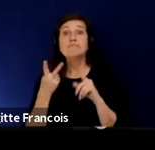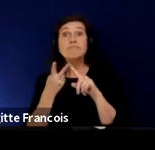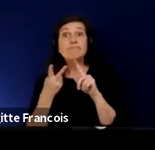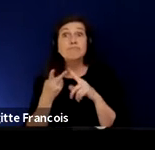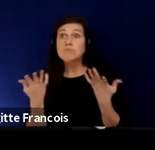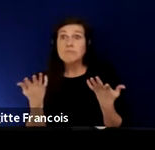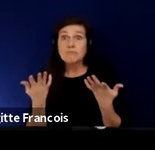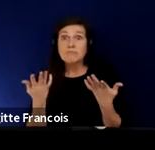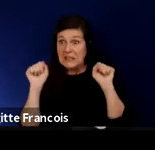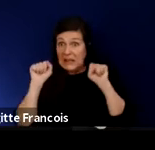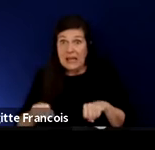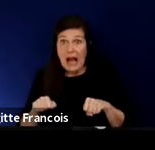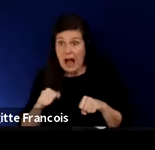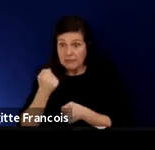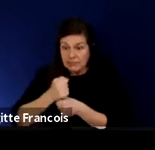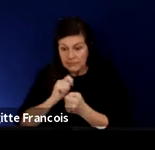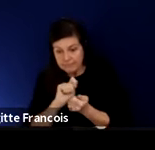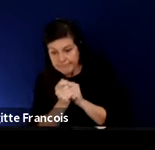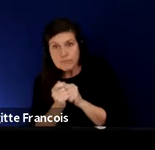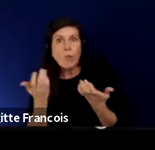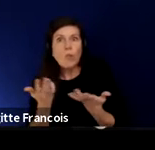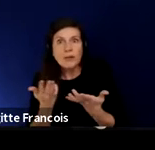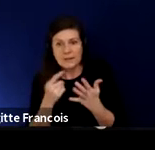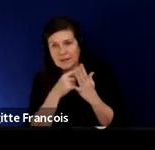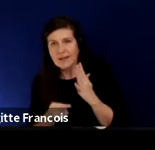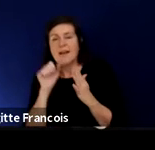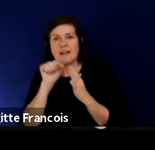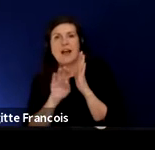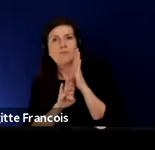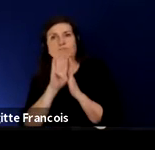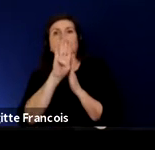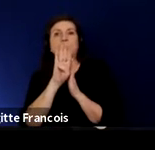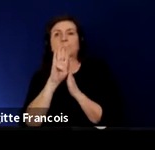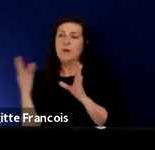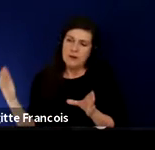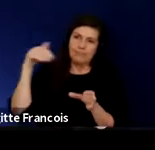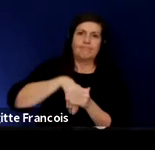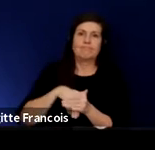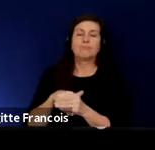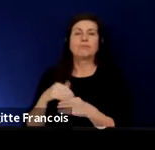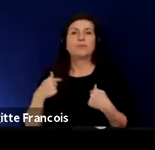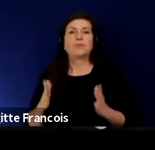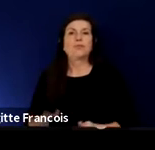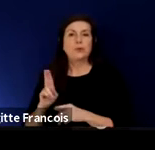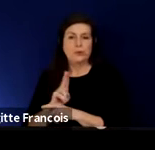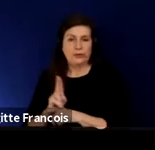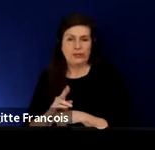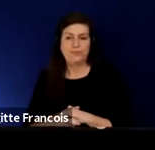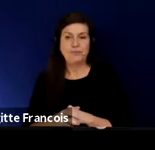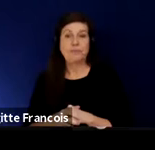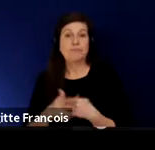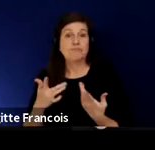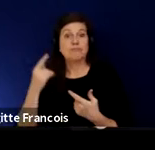could we do together to improve the situation? And who would be responsible for each of those ideas so that we try to